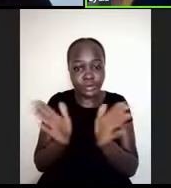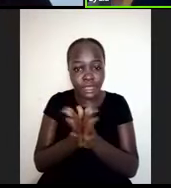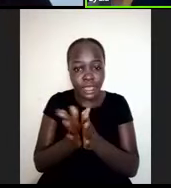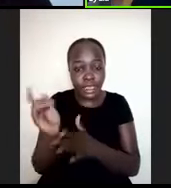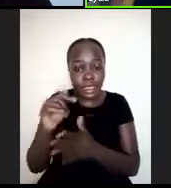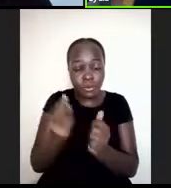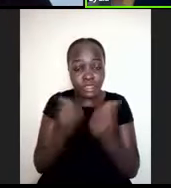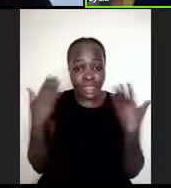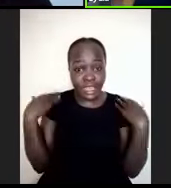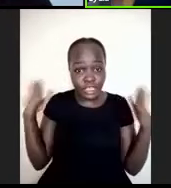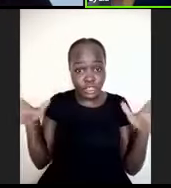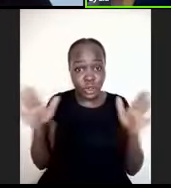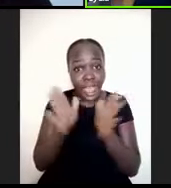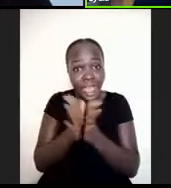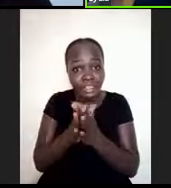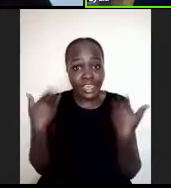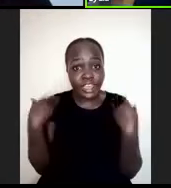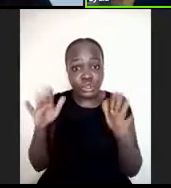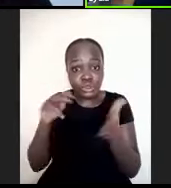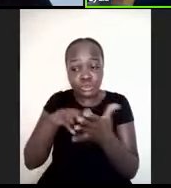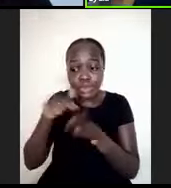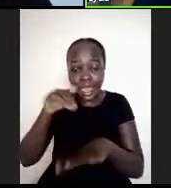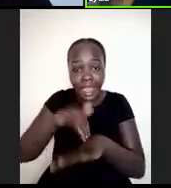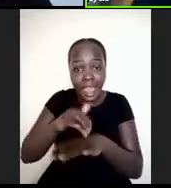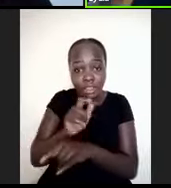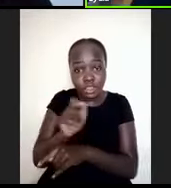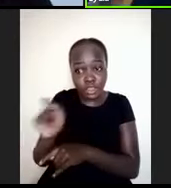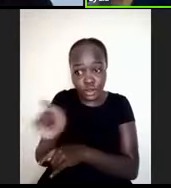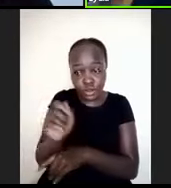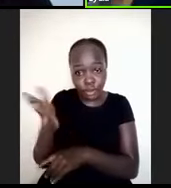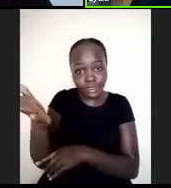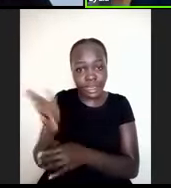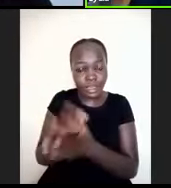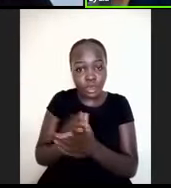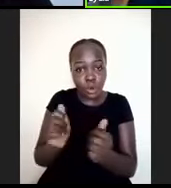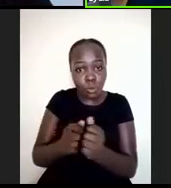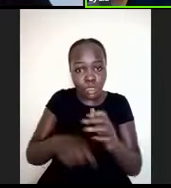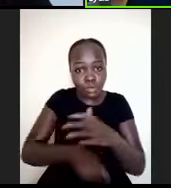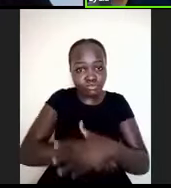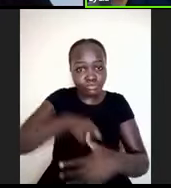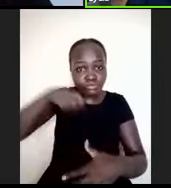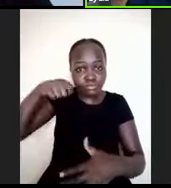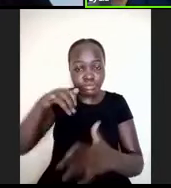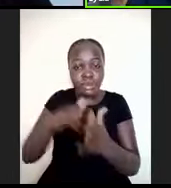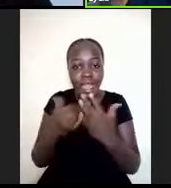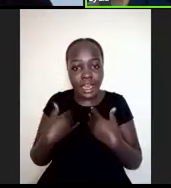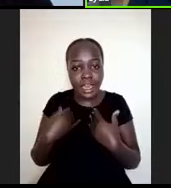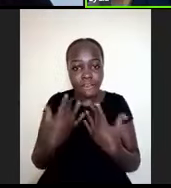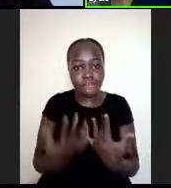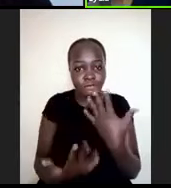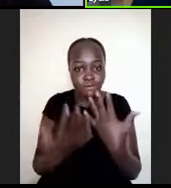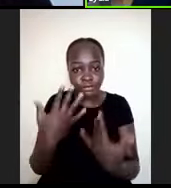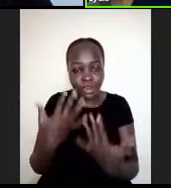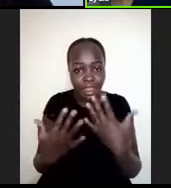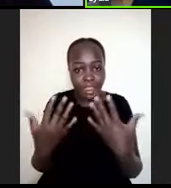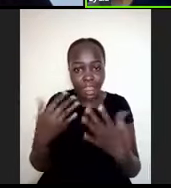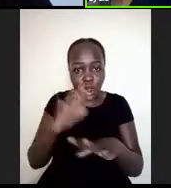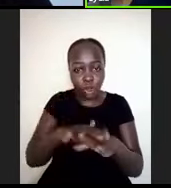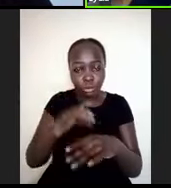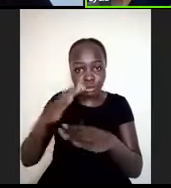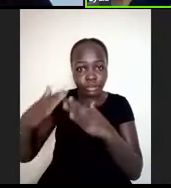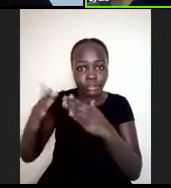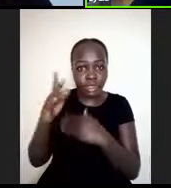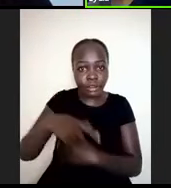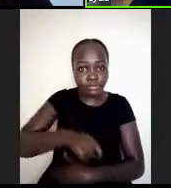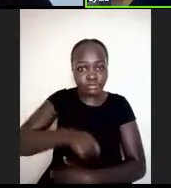angel, and the angel stood at the door with a sword that had fire on this end of it. It had fire.